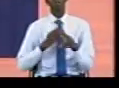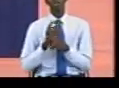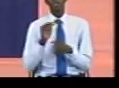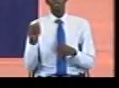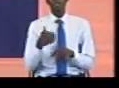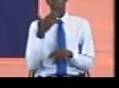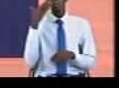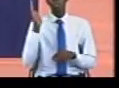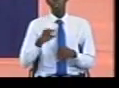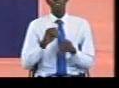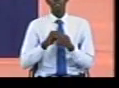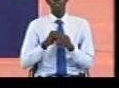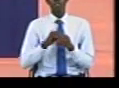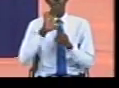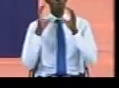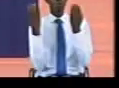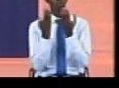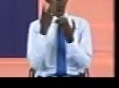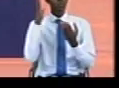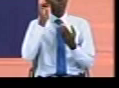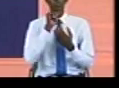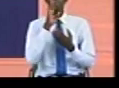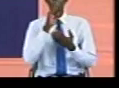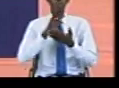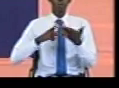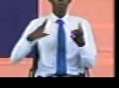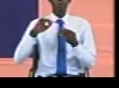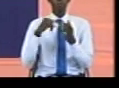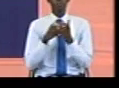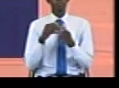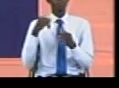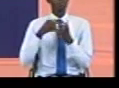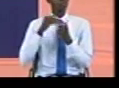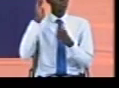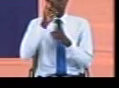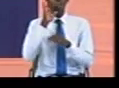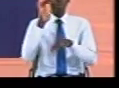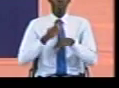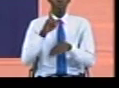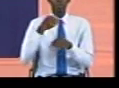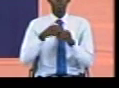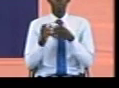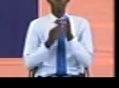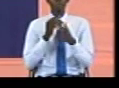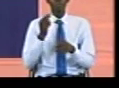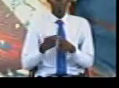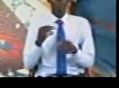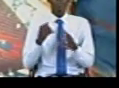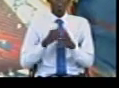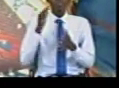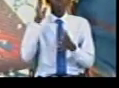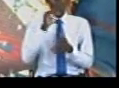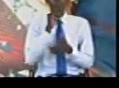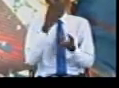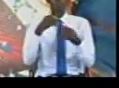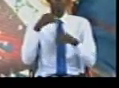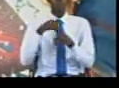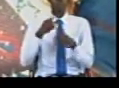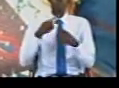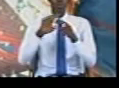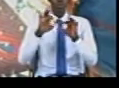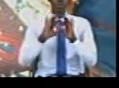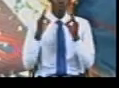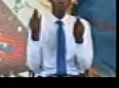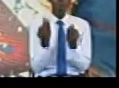community, you'll not be part of that. It will not affect you. It will not come into your family. Who